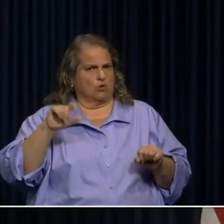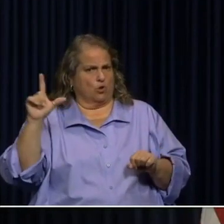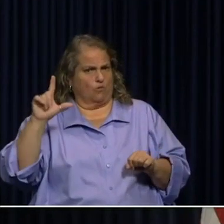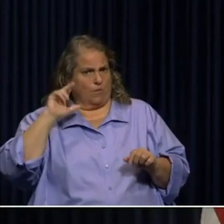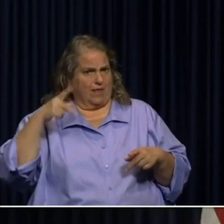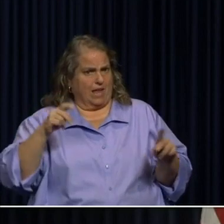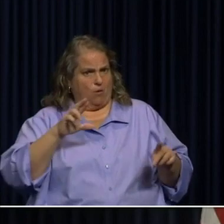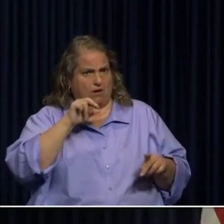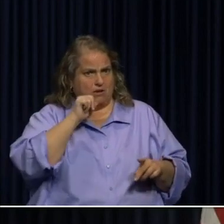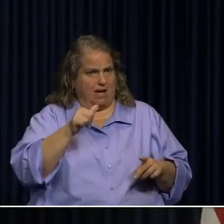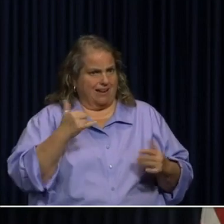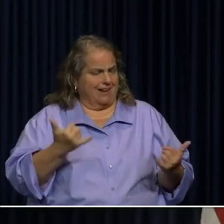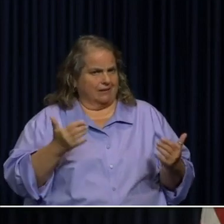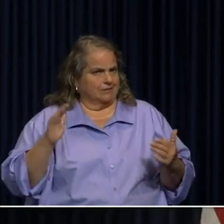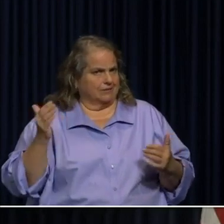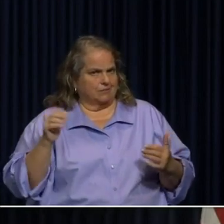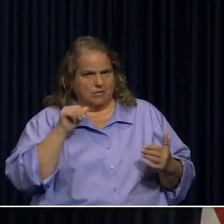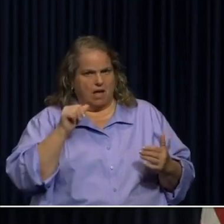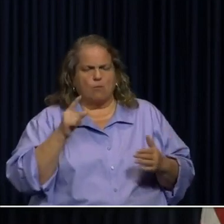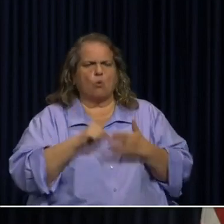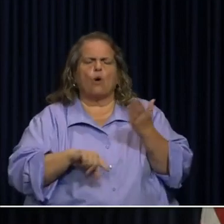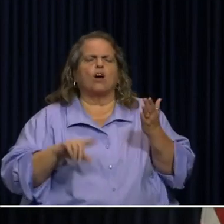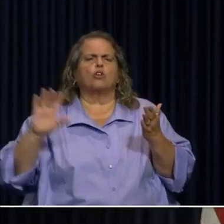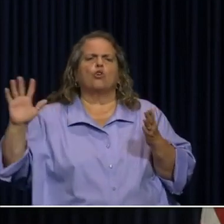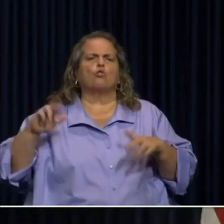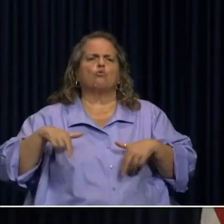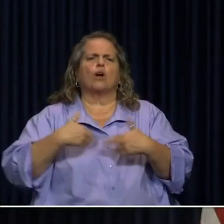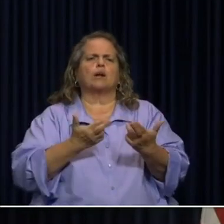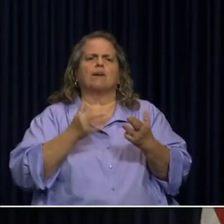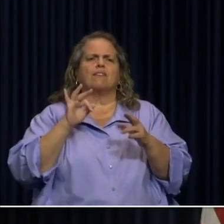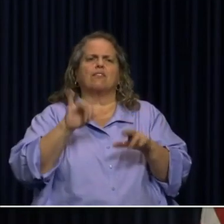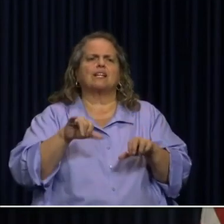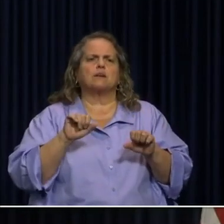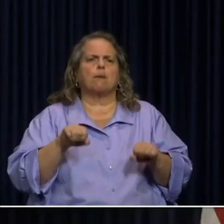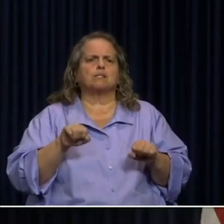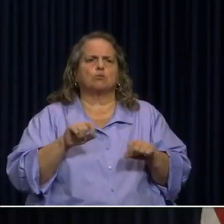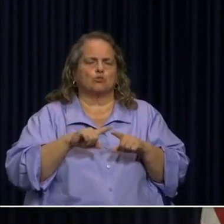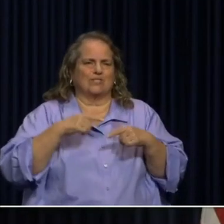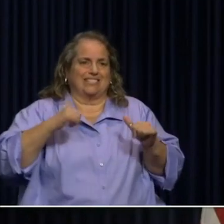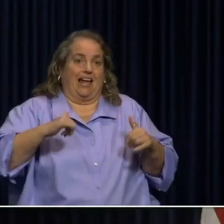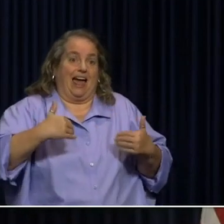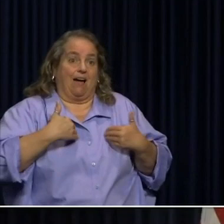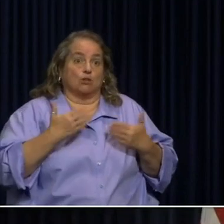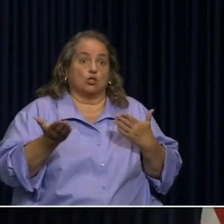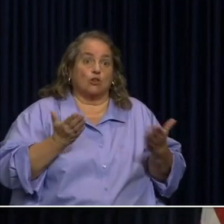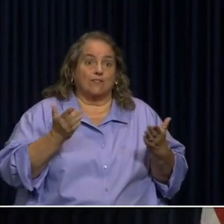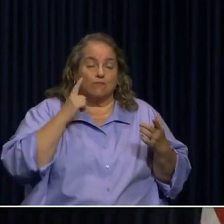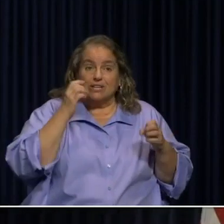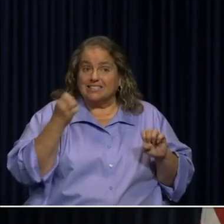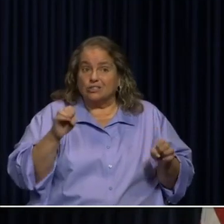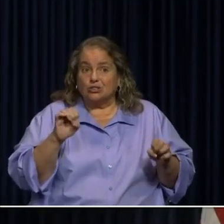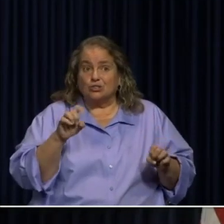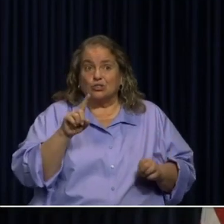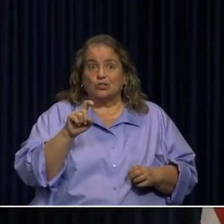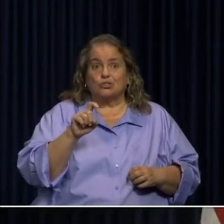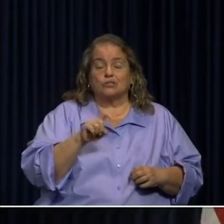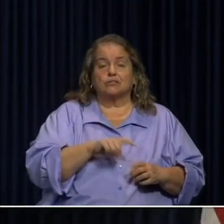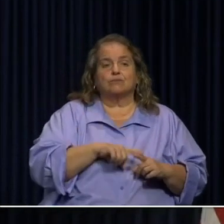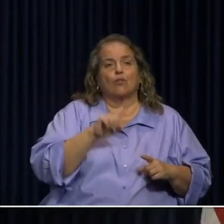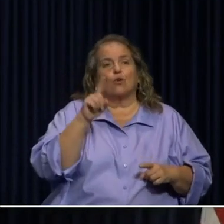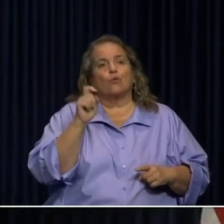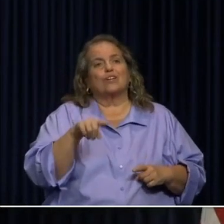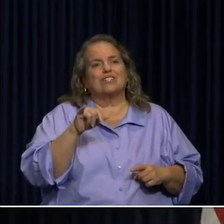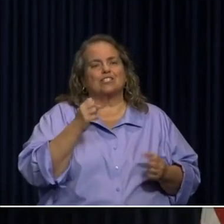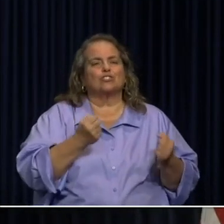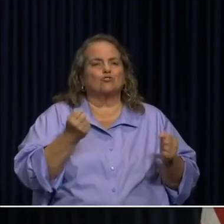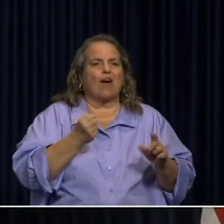not. But what recommendations do you have about that as a possibility to still have services for Easter? So the question is